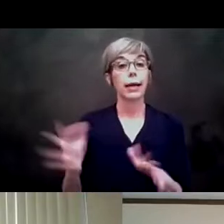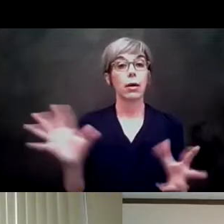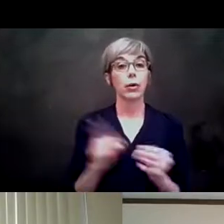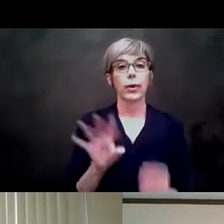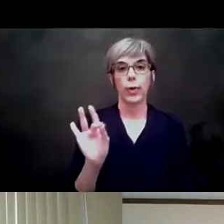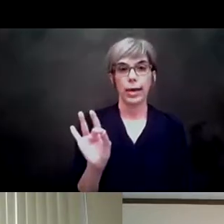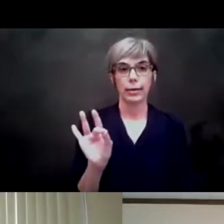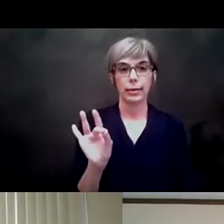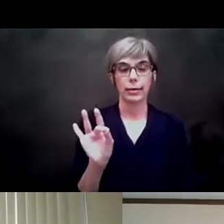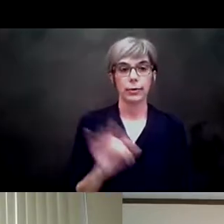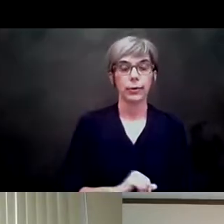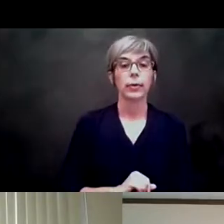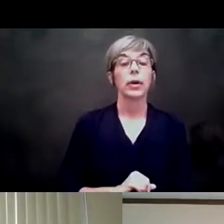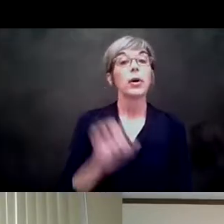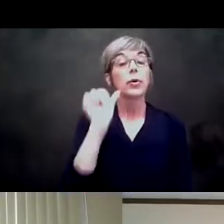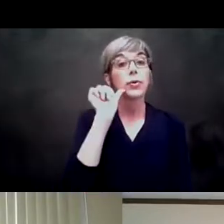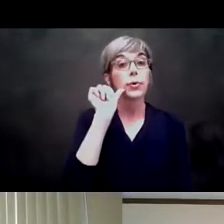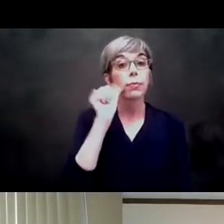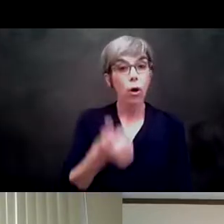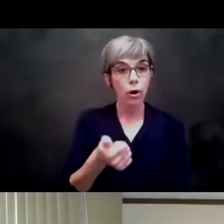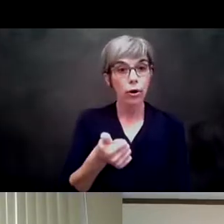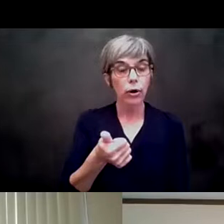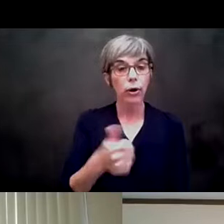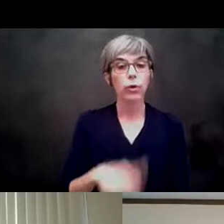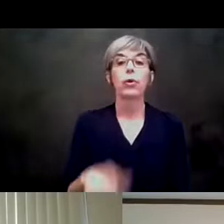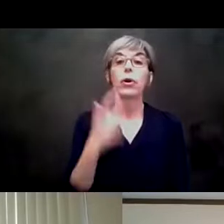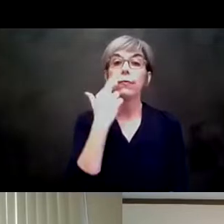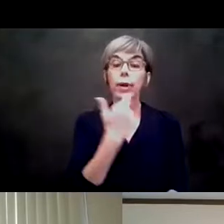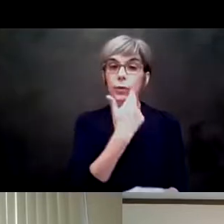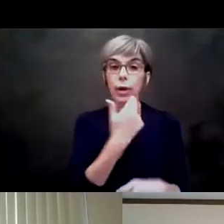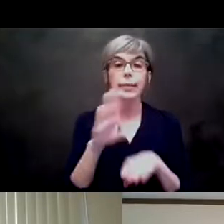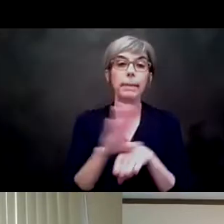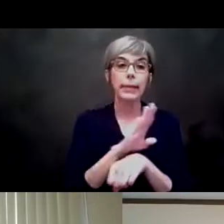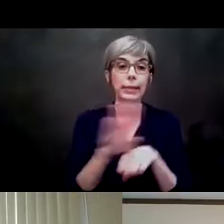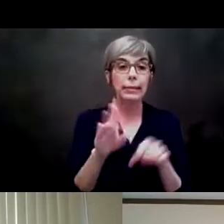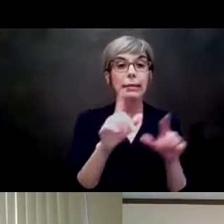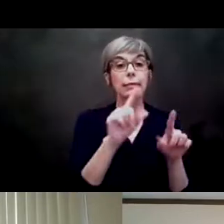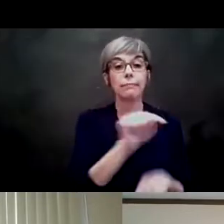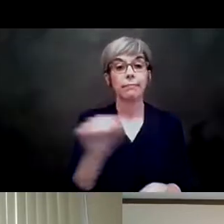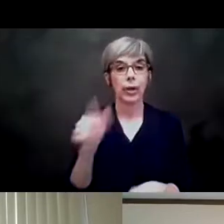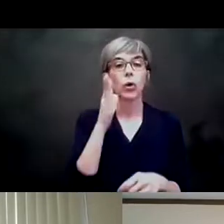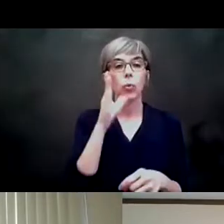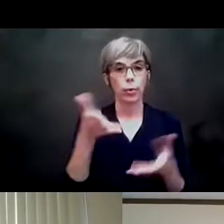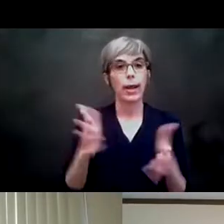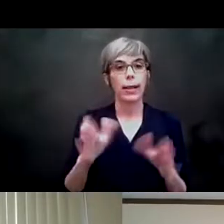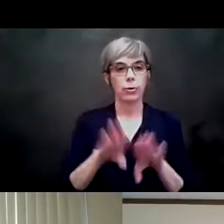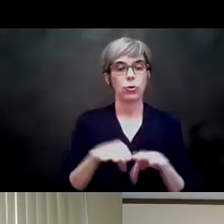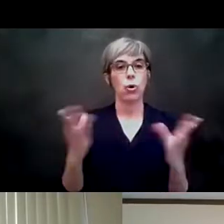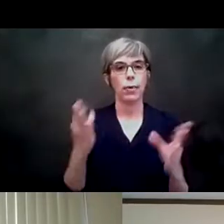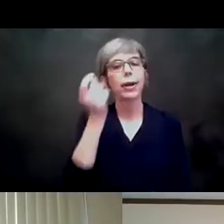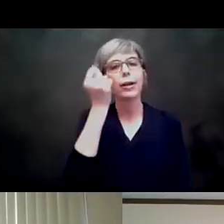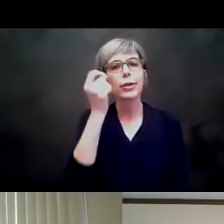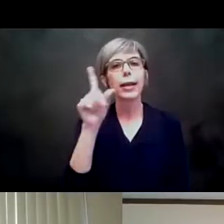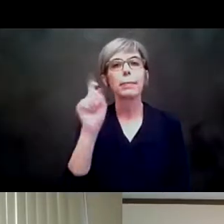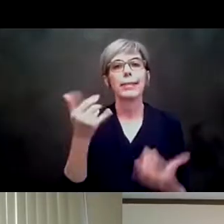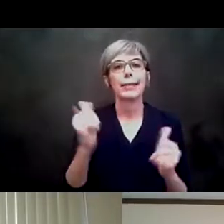dining. Tomorrow, restaurants and other businesses will be allowed to reopen with a number of protective measures in